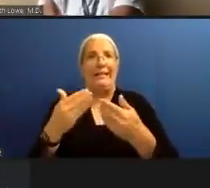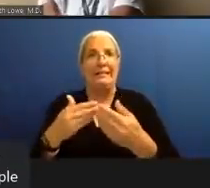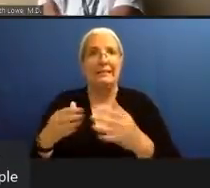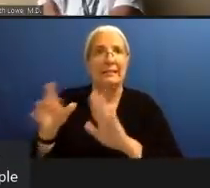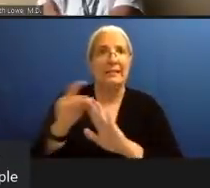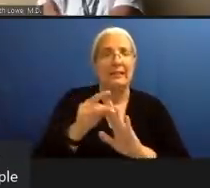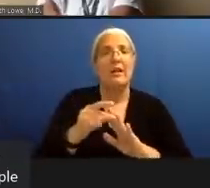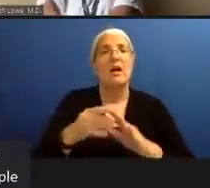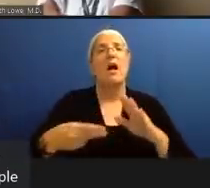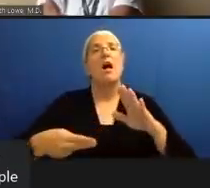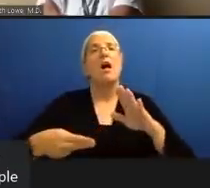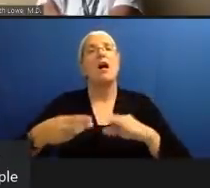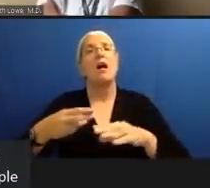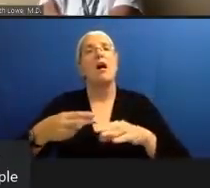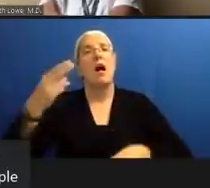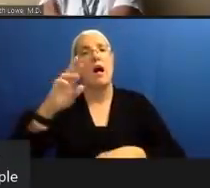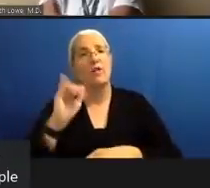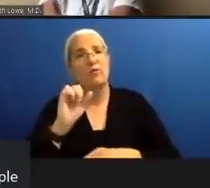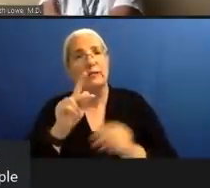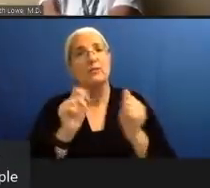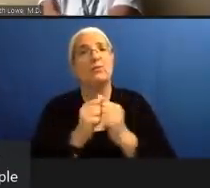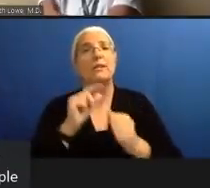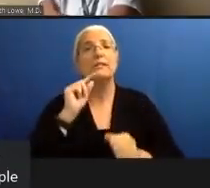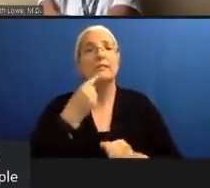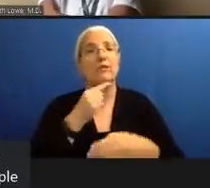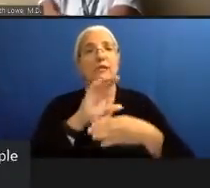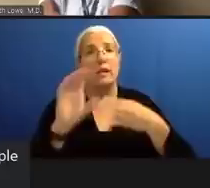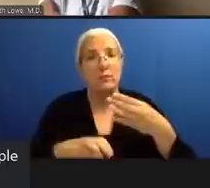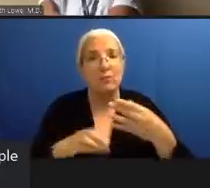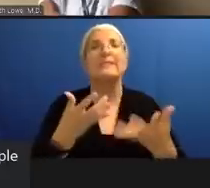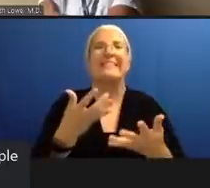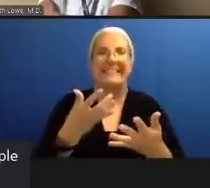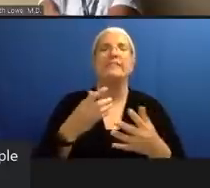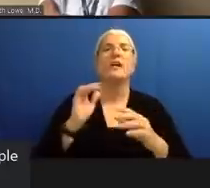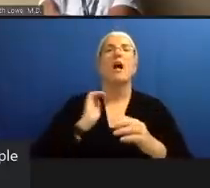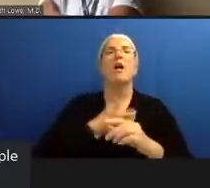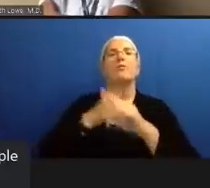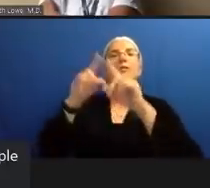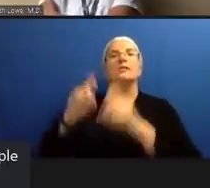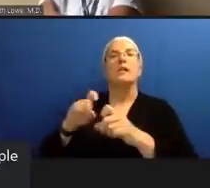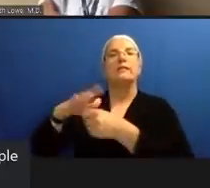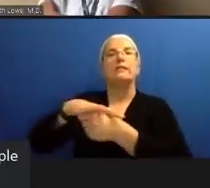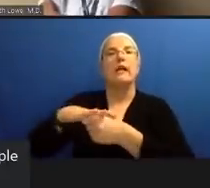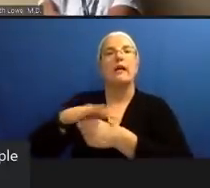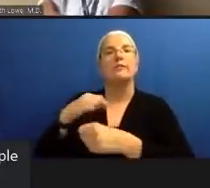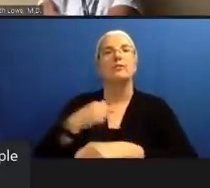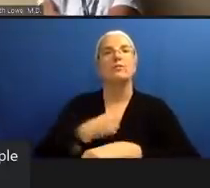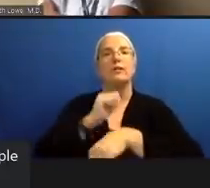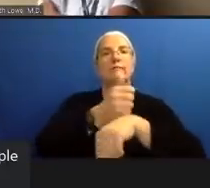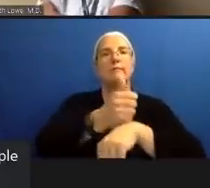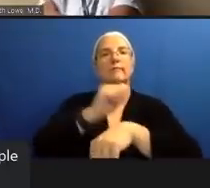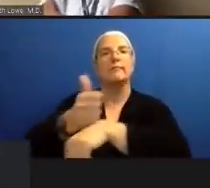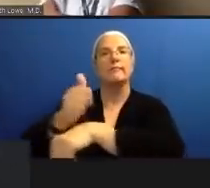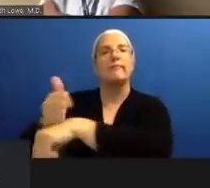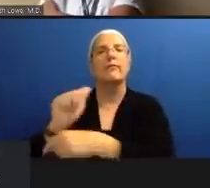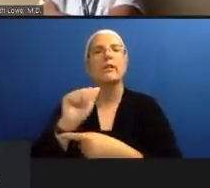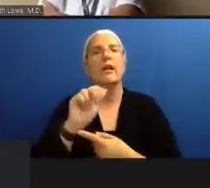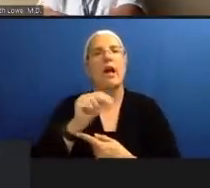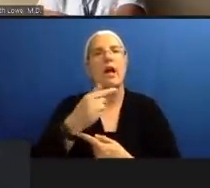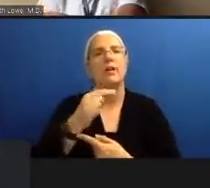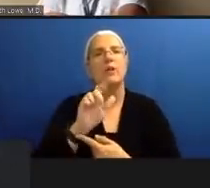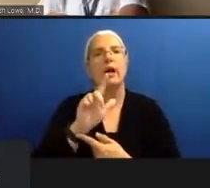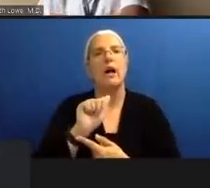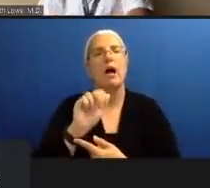that we're establishing that Angela Nicholson mentioned is going to have kind of